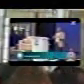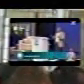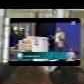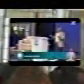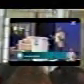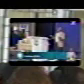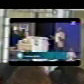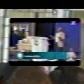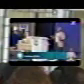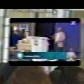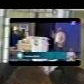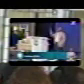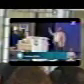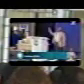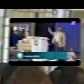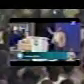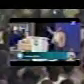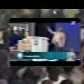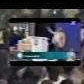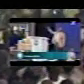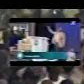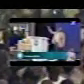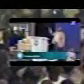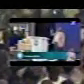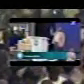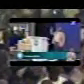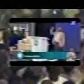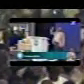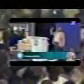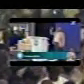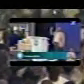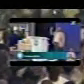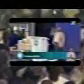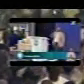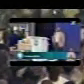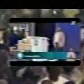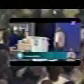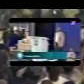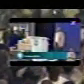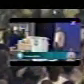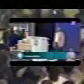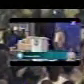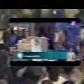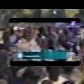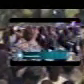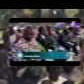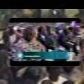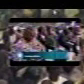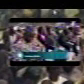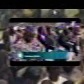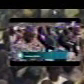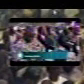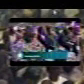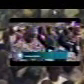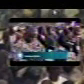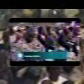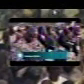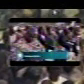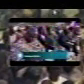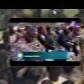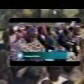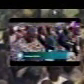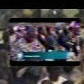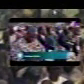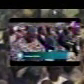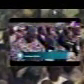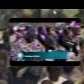is against nature. Likewise also the men, leaving the natural use